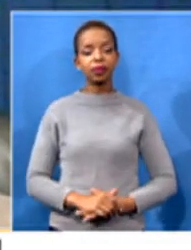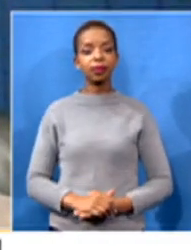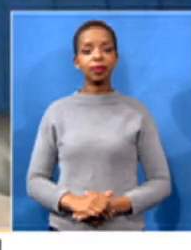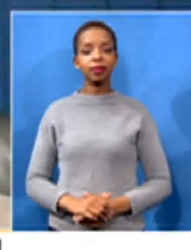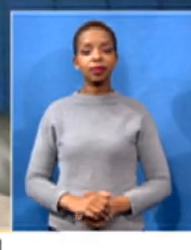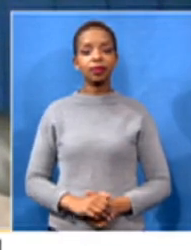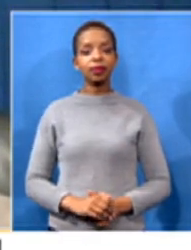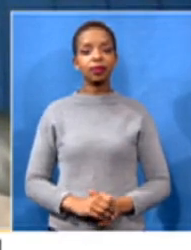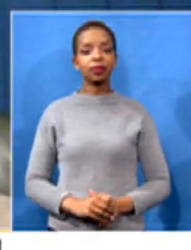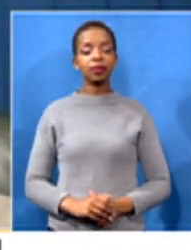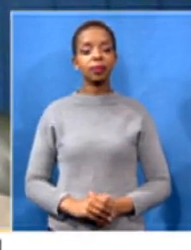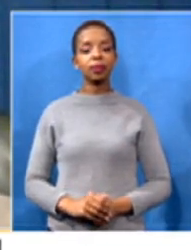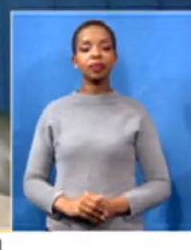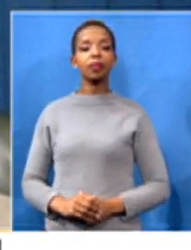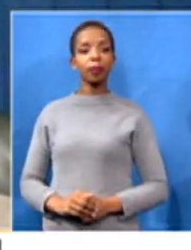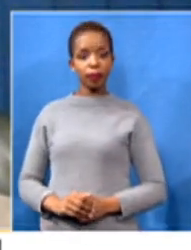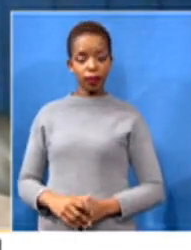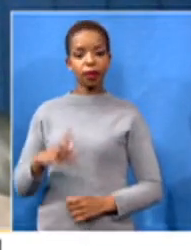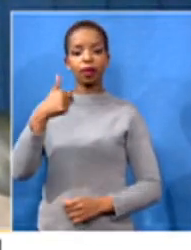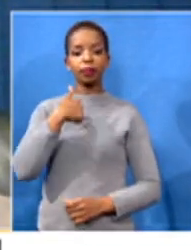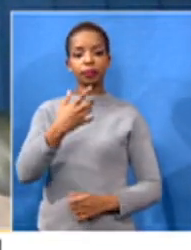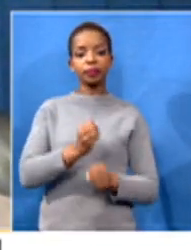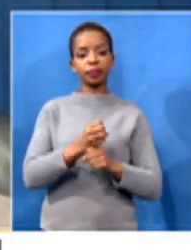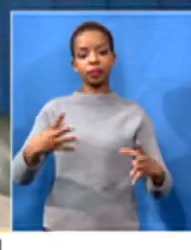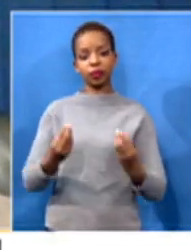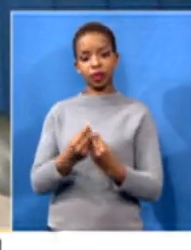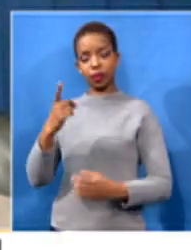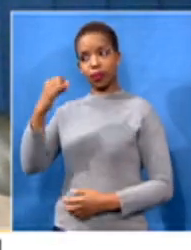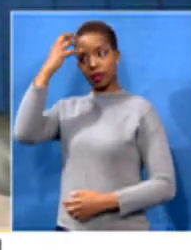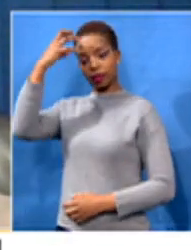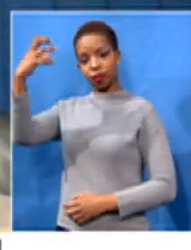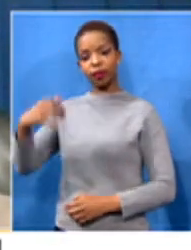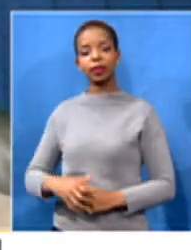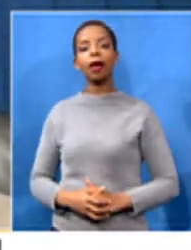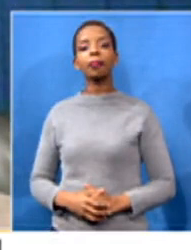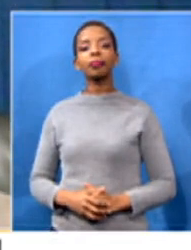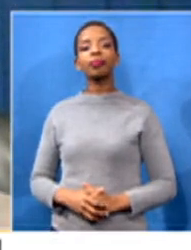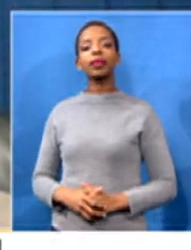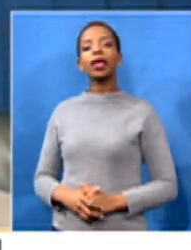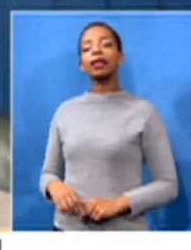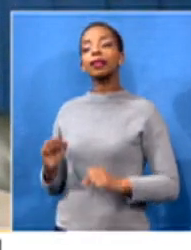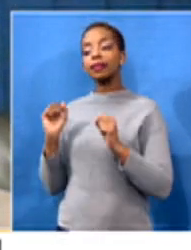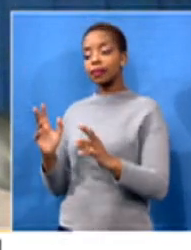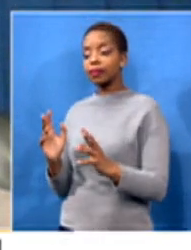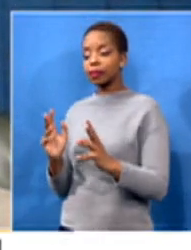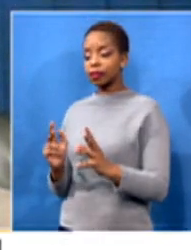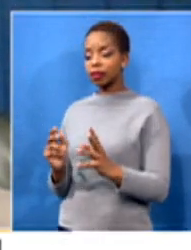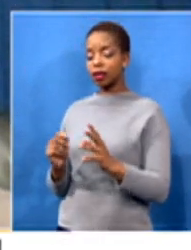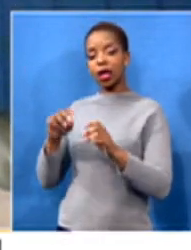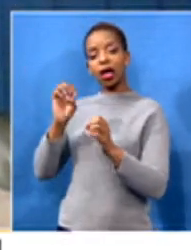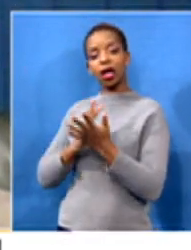Morning. Professor, if I could start with you, how has the curriculum in previously disadvantaged